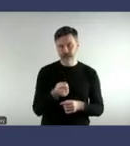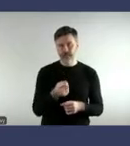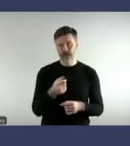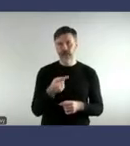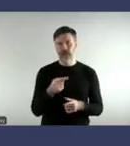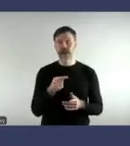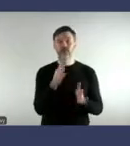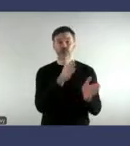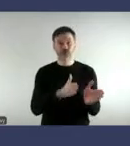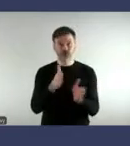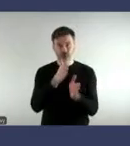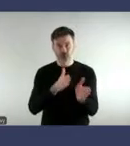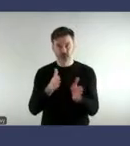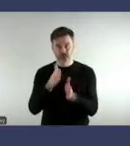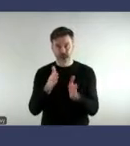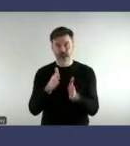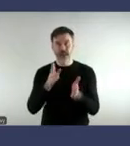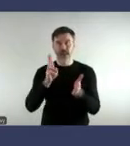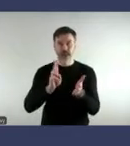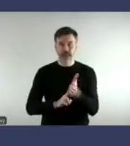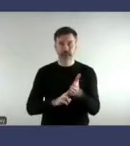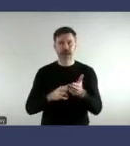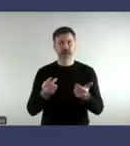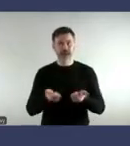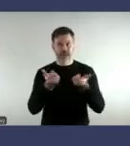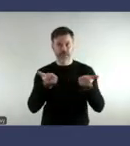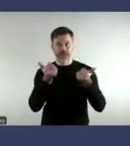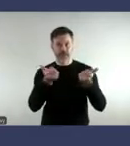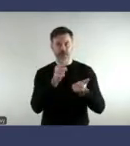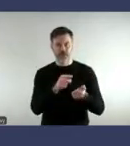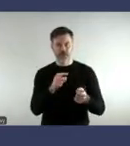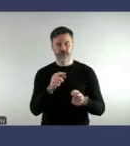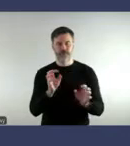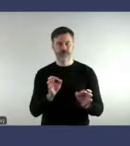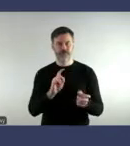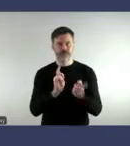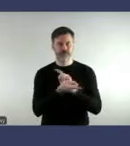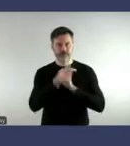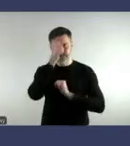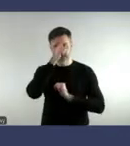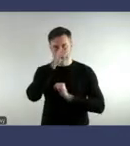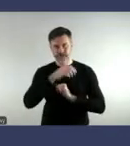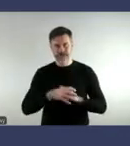now that the emergency preparedness is a more popular concept, which puts